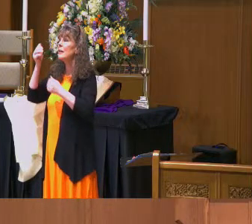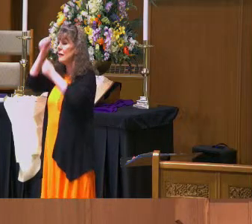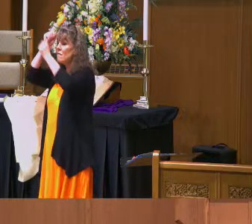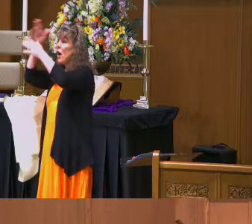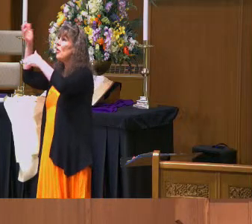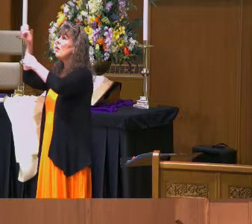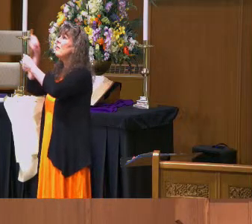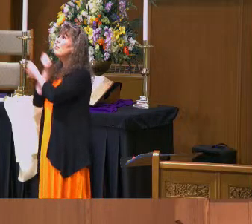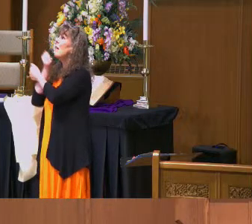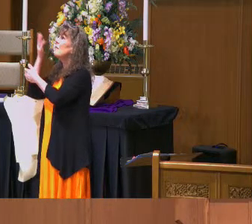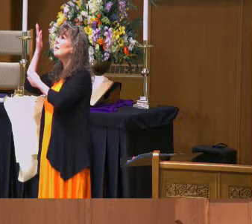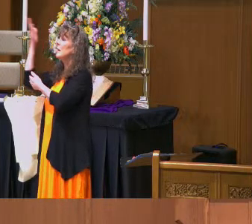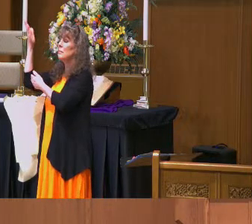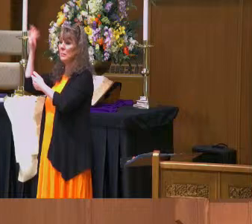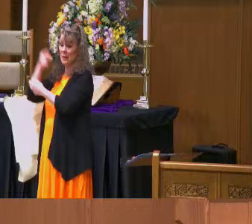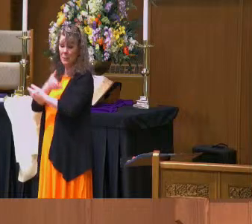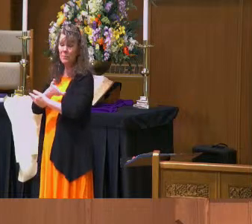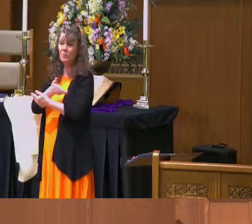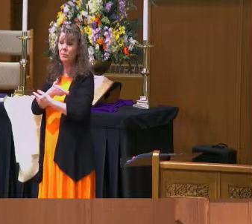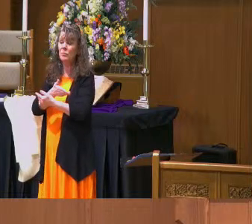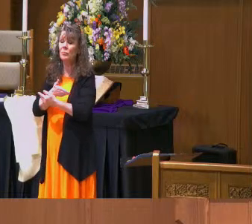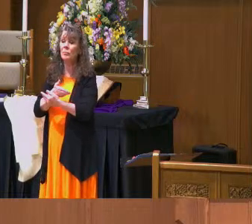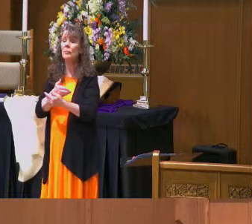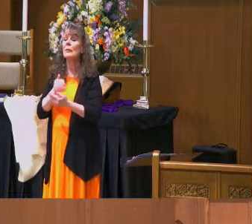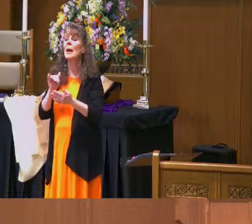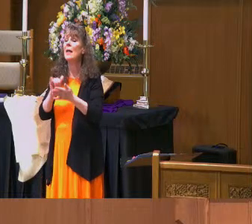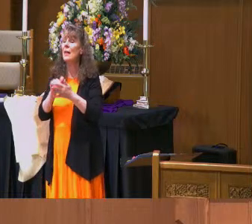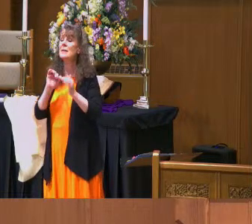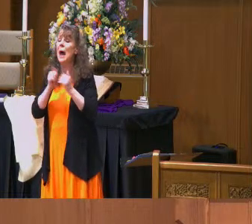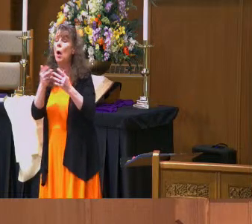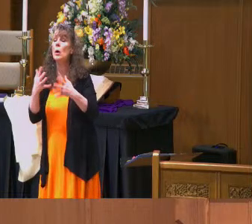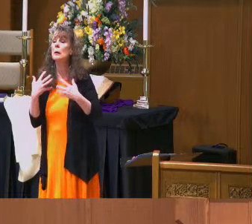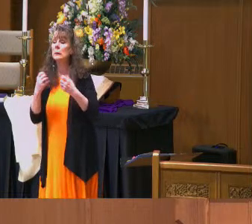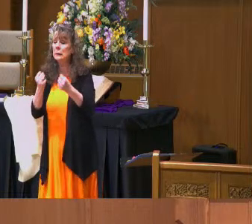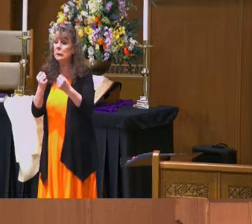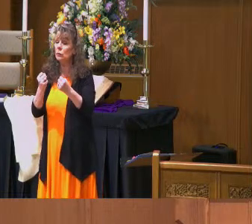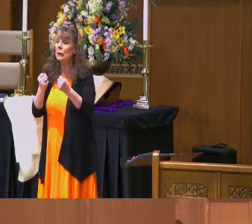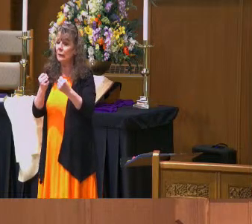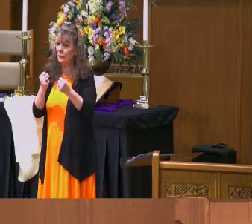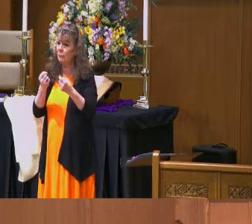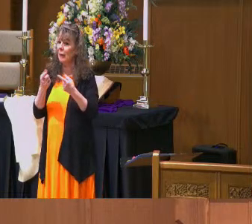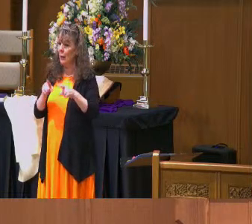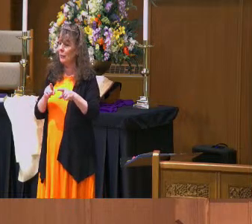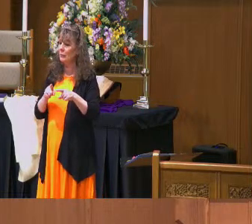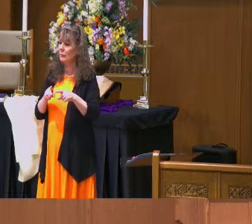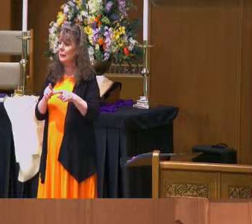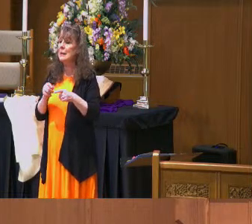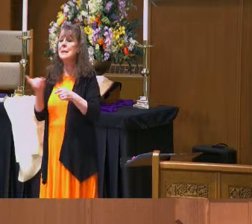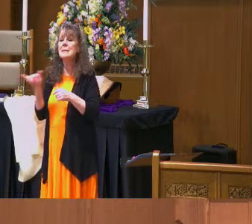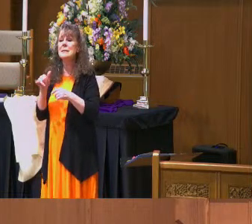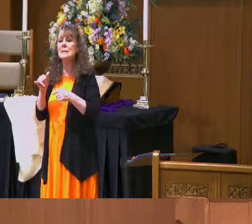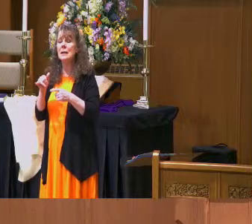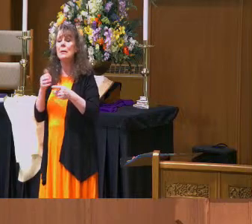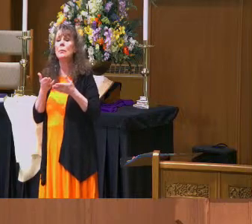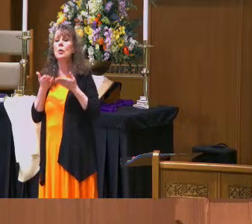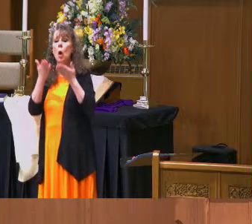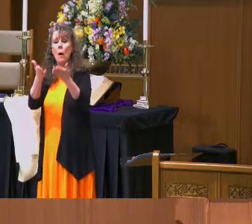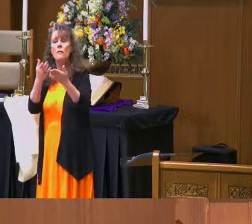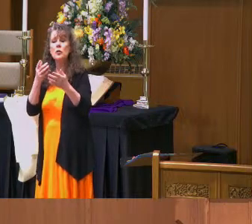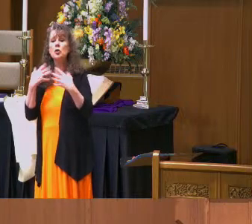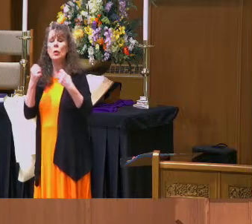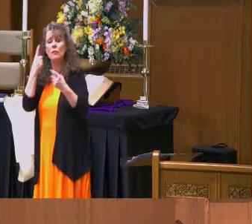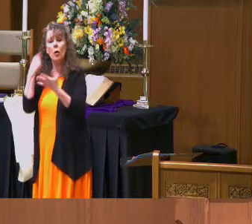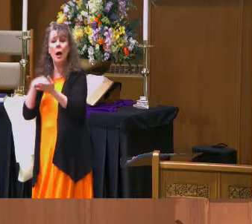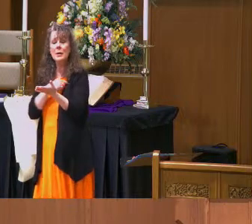heart of his Father. And that is what gave him strength, and the same thing is intended to give us strength.